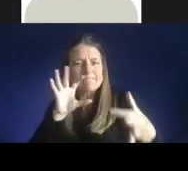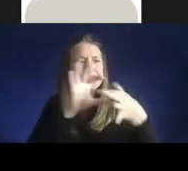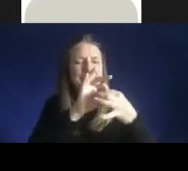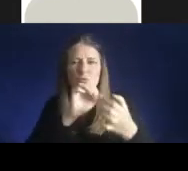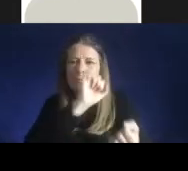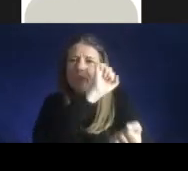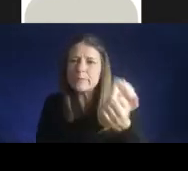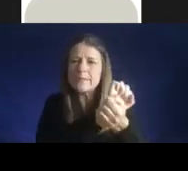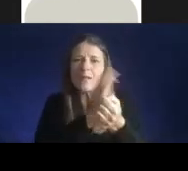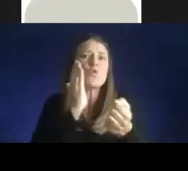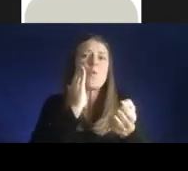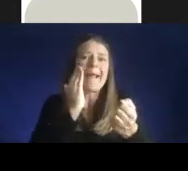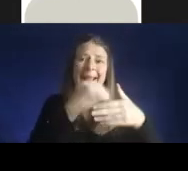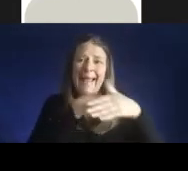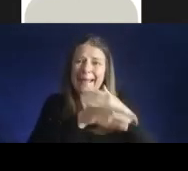COVID-19 pandemic.